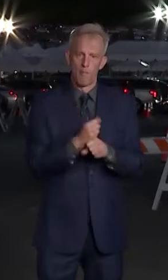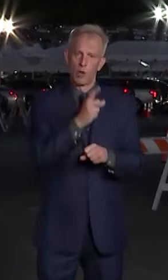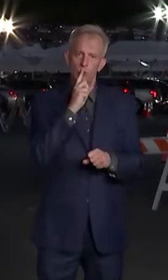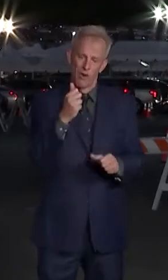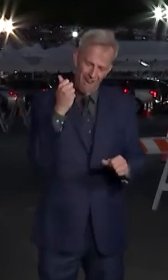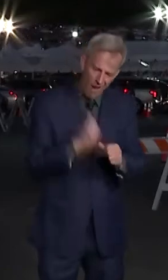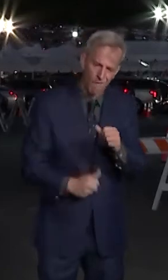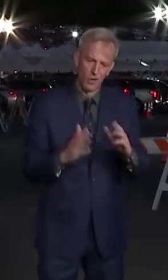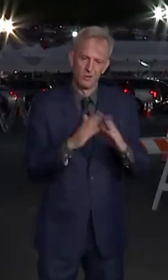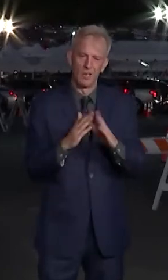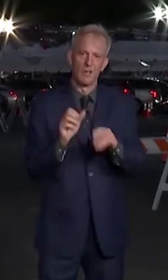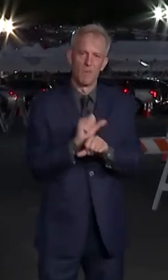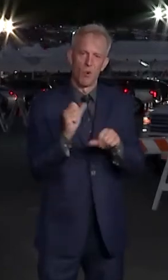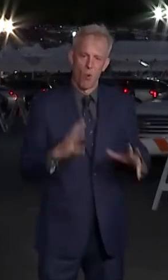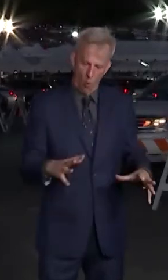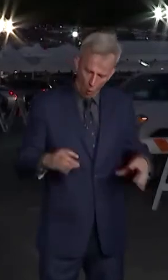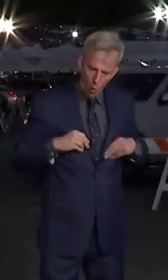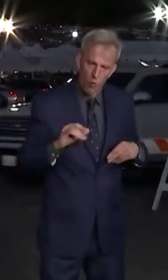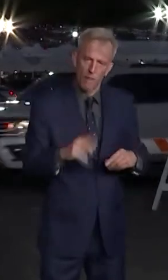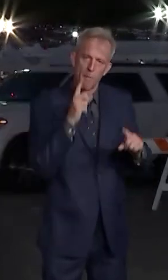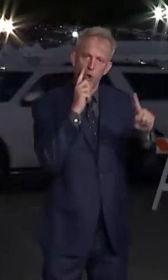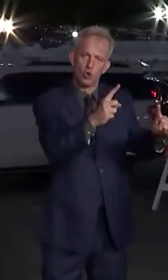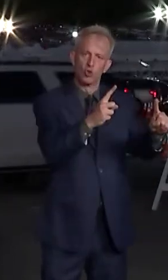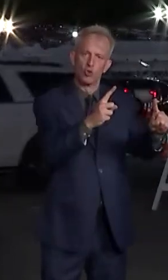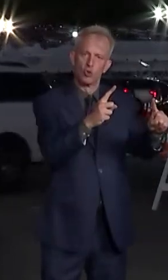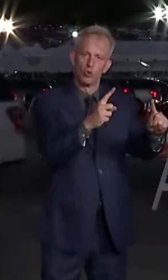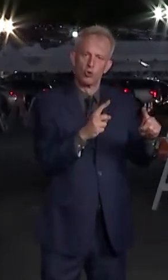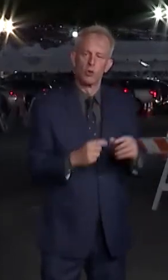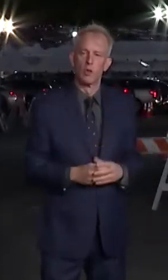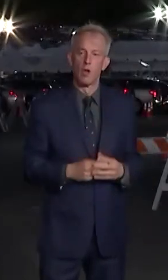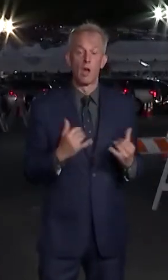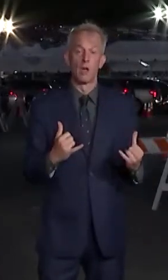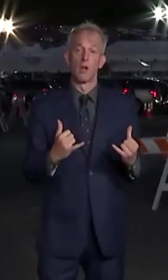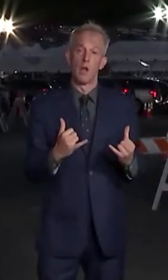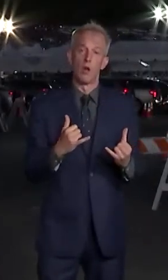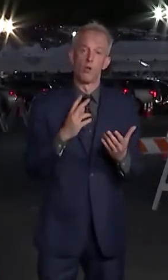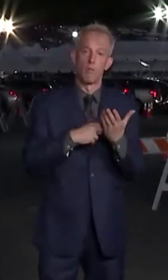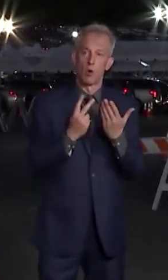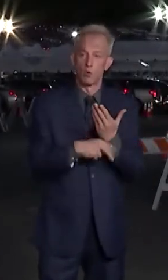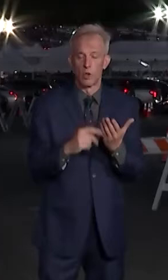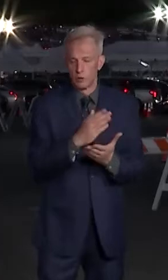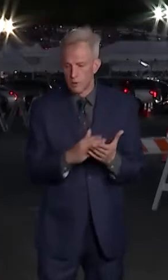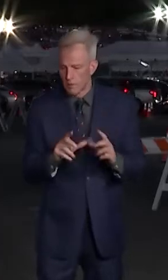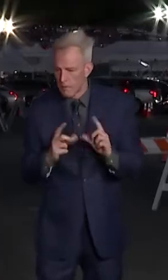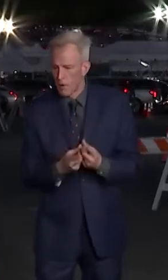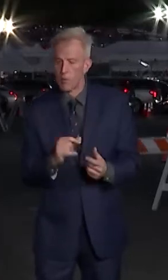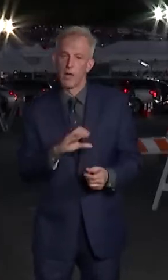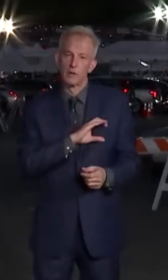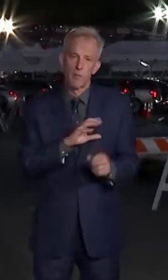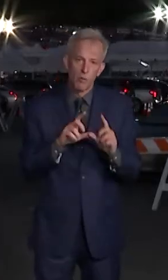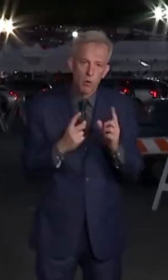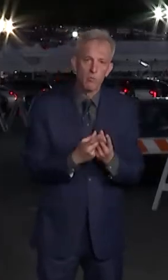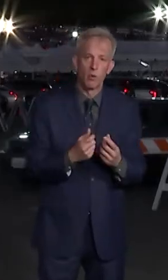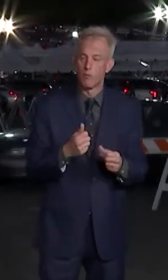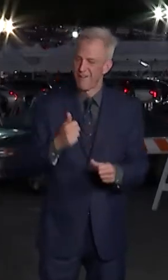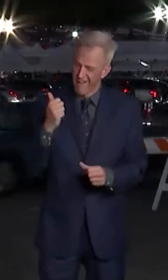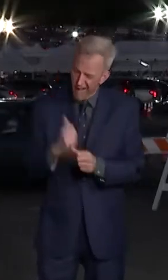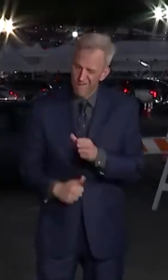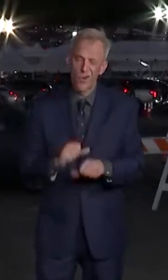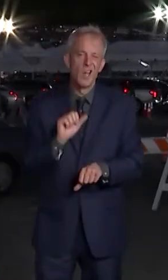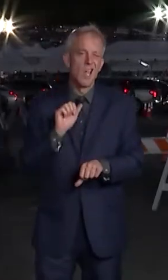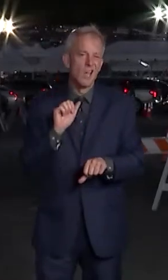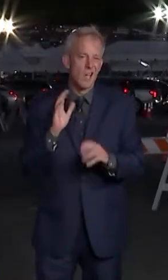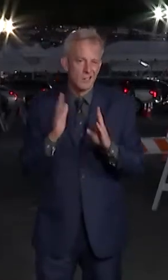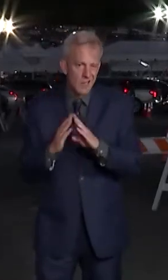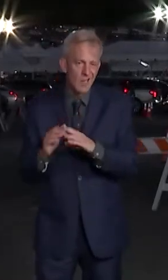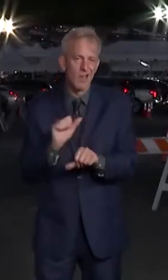mission. And there are currently those programs in some of our departments, like our police department and others, but now every city employee will